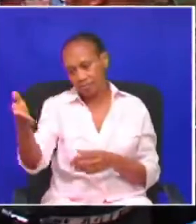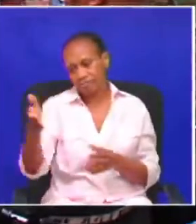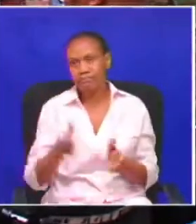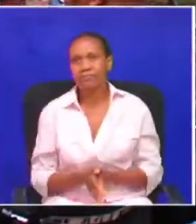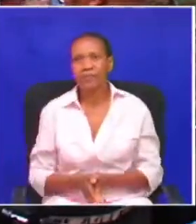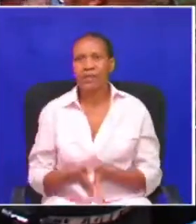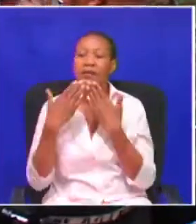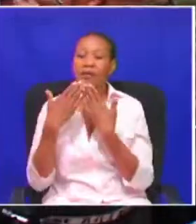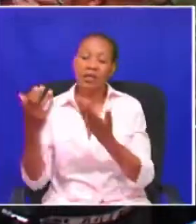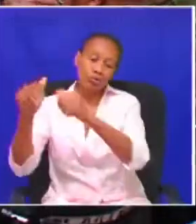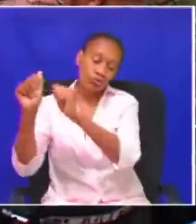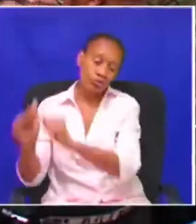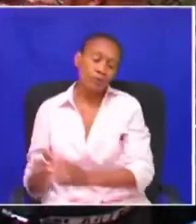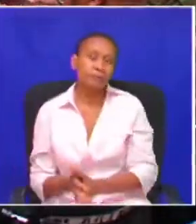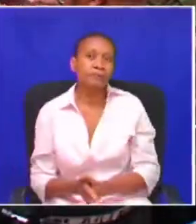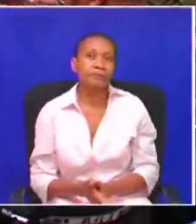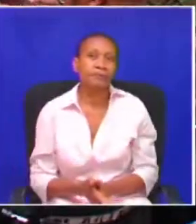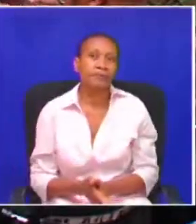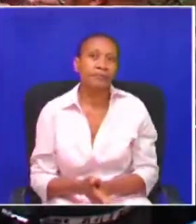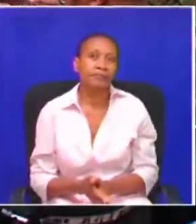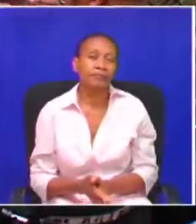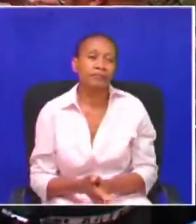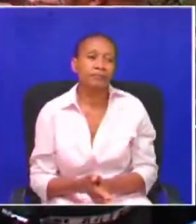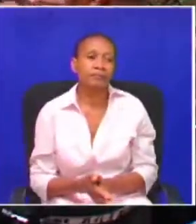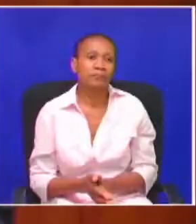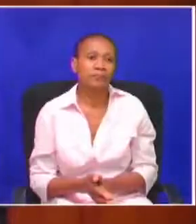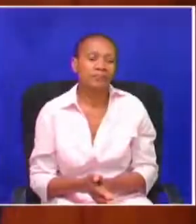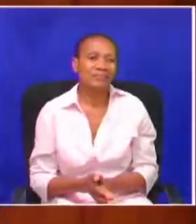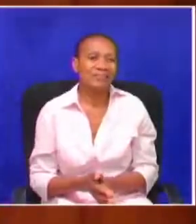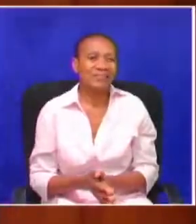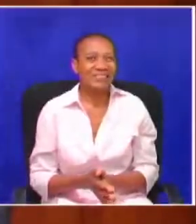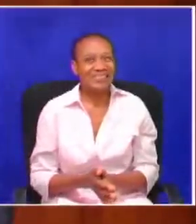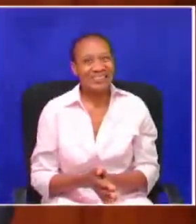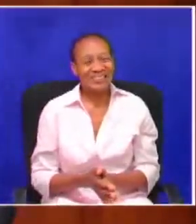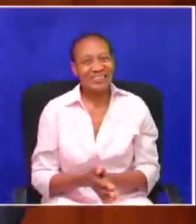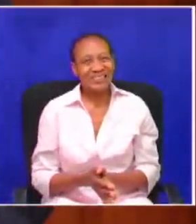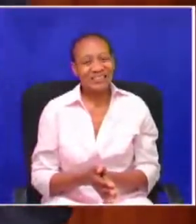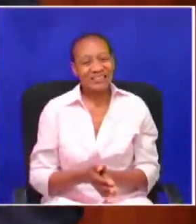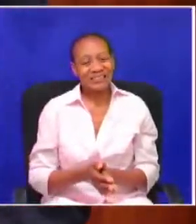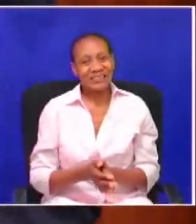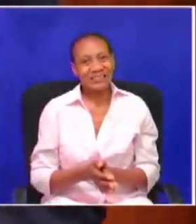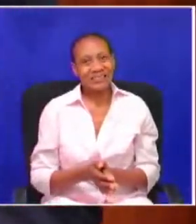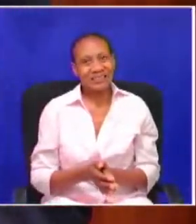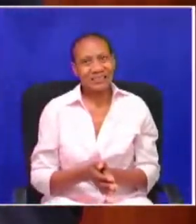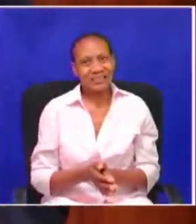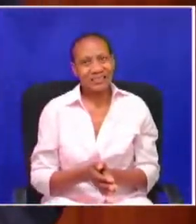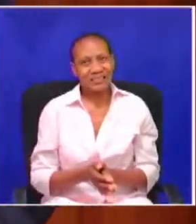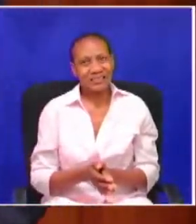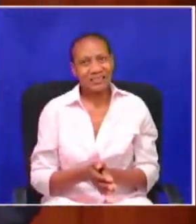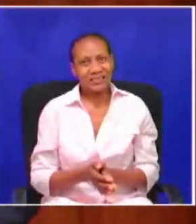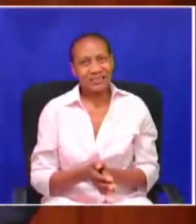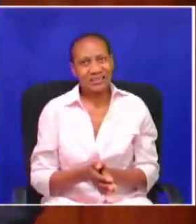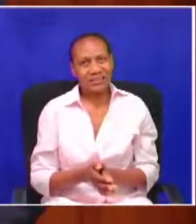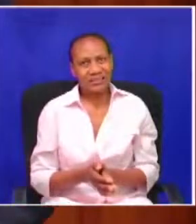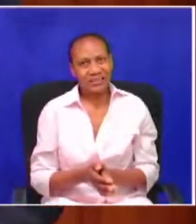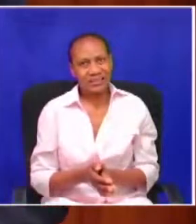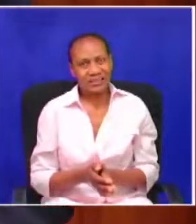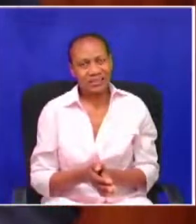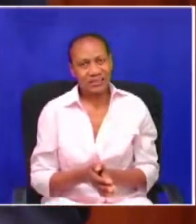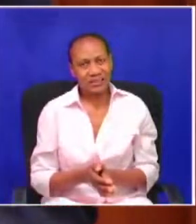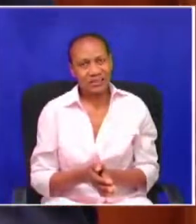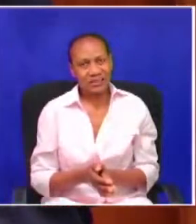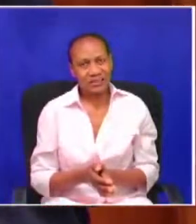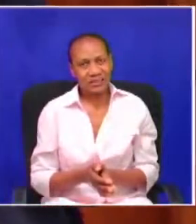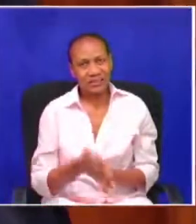Inkosi mhlali ngaphambili. Mongameli, ngicela ukubuza ukuba kolu dushe lwenziwa ngumongameli Trump kwezorhwebo